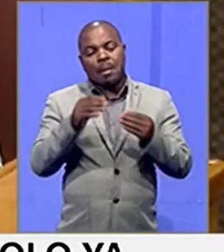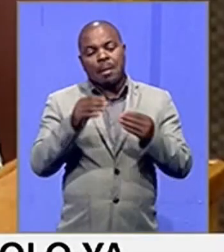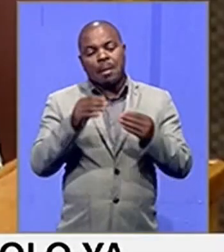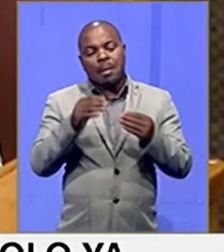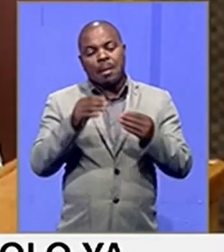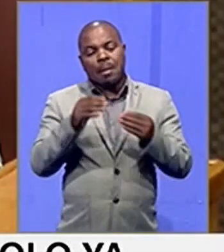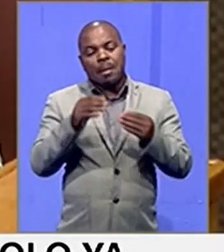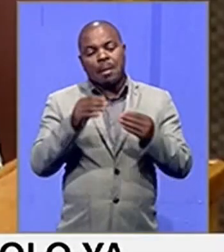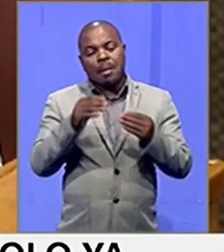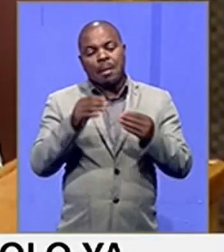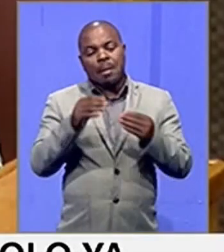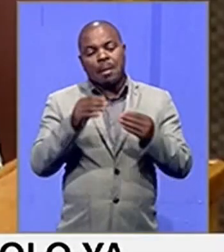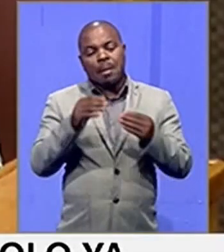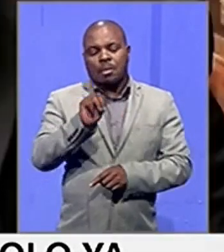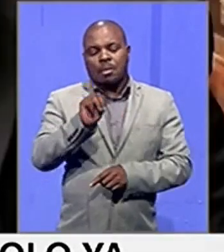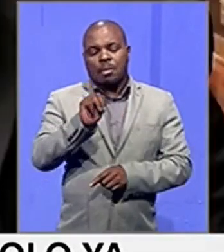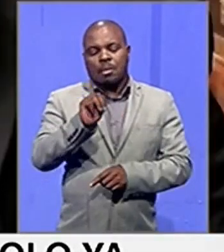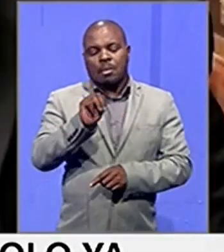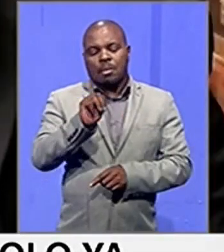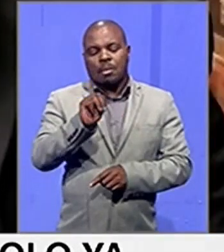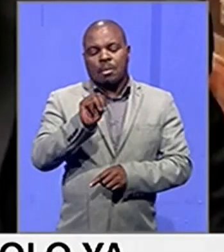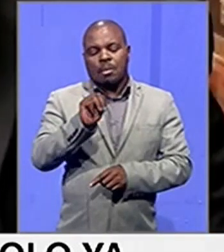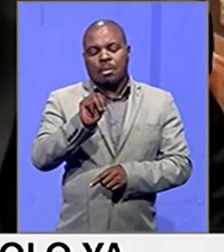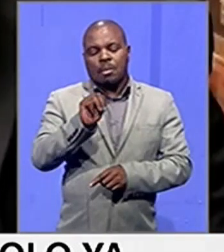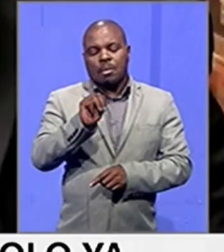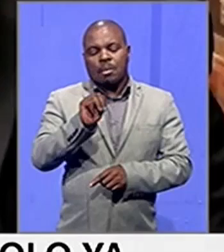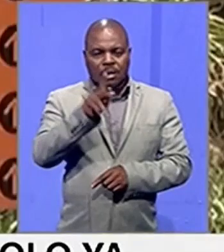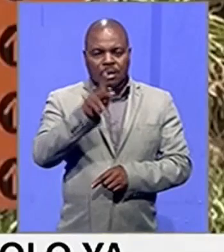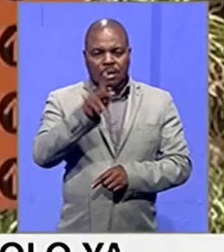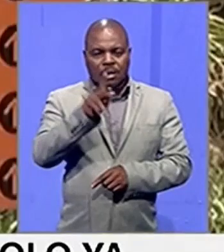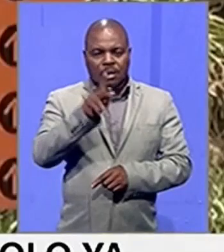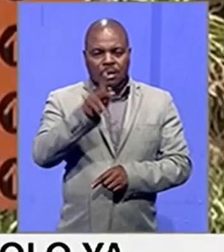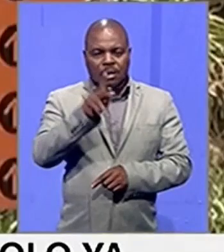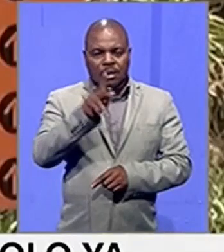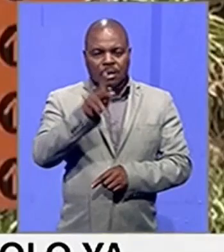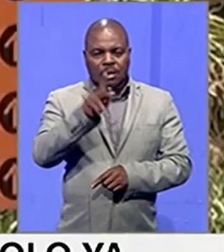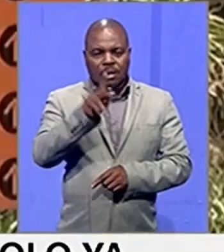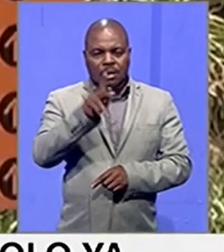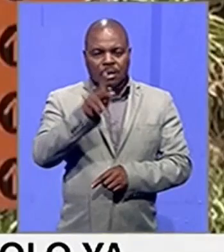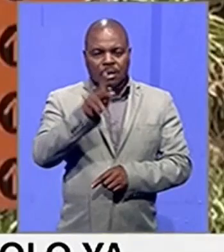Mapaseka Mothibinkwane o ntse a tsitlalletse tabeng ya hore e ntse e le motlatsi wa meyara.